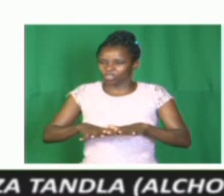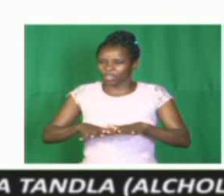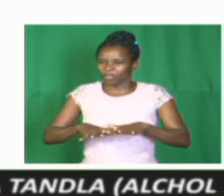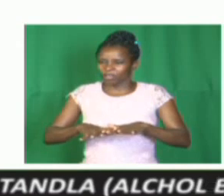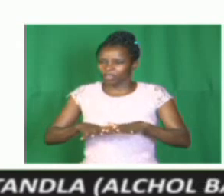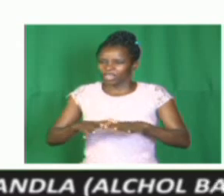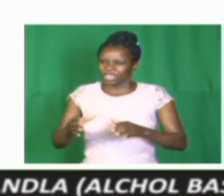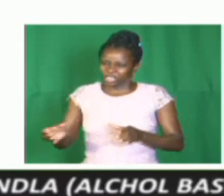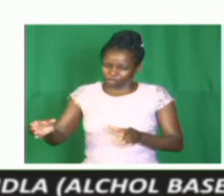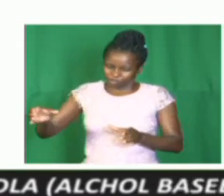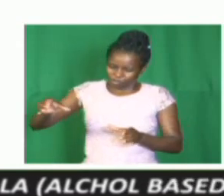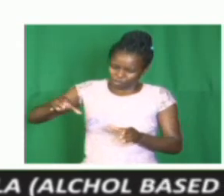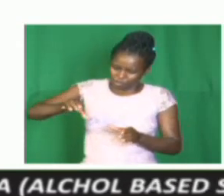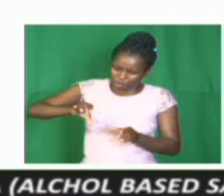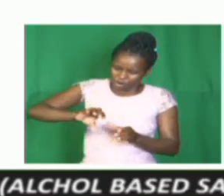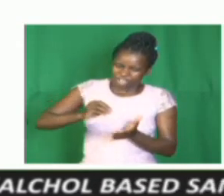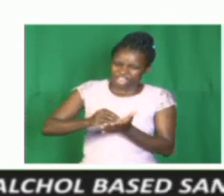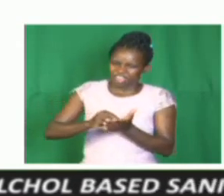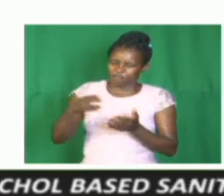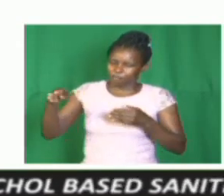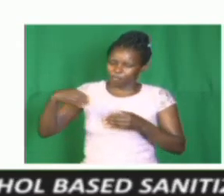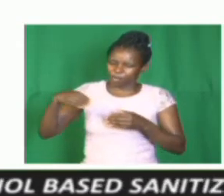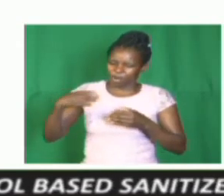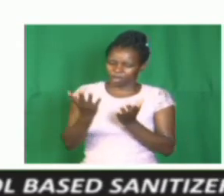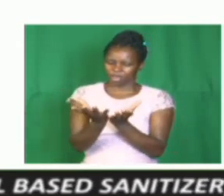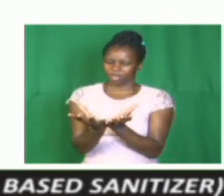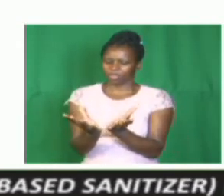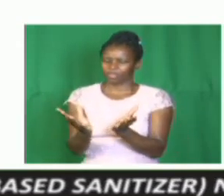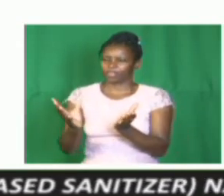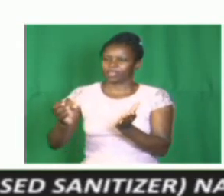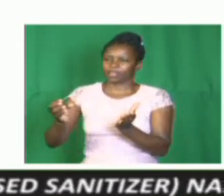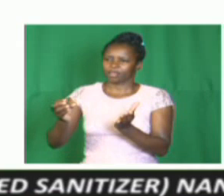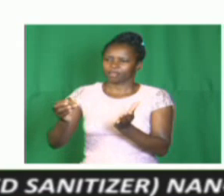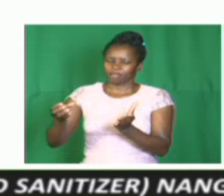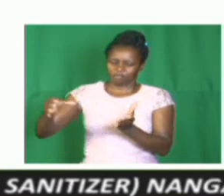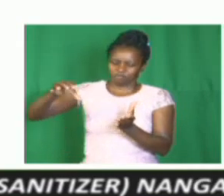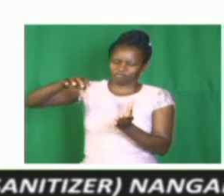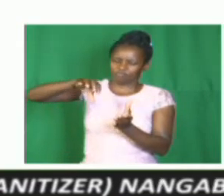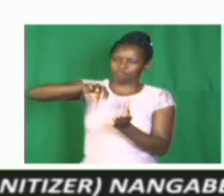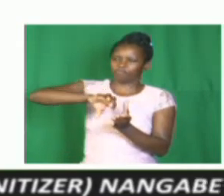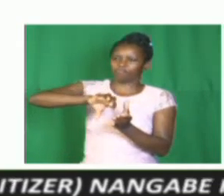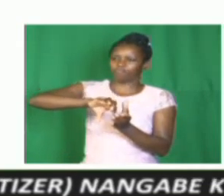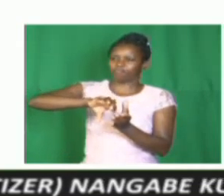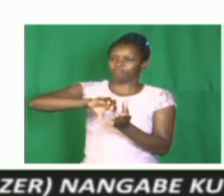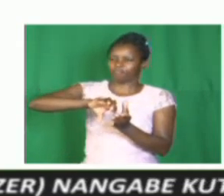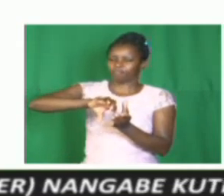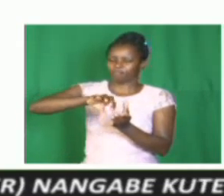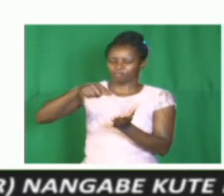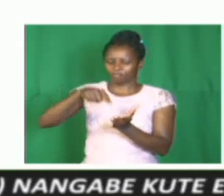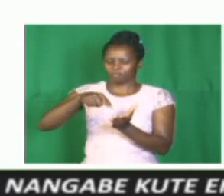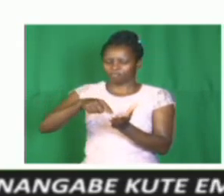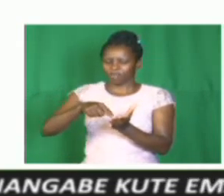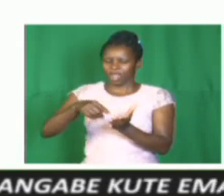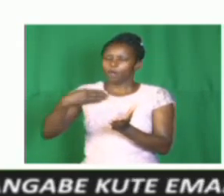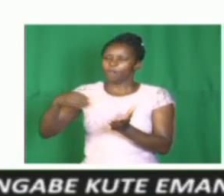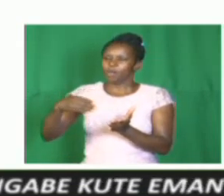poured onto a filter paper. The mixture is poured onto a filter paper or